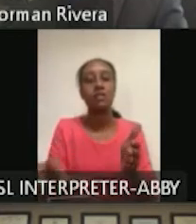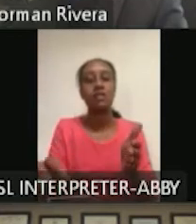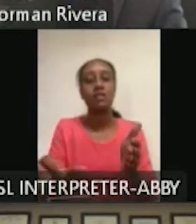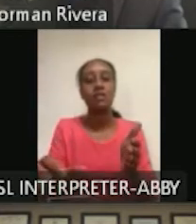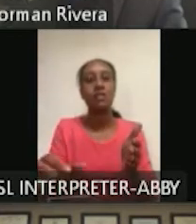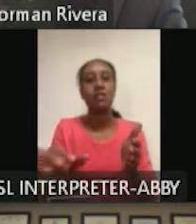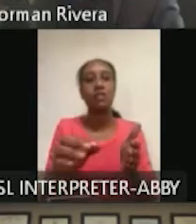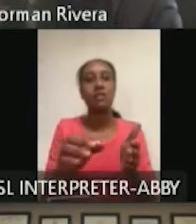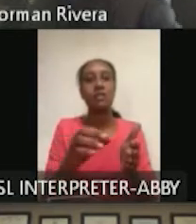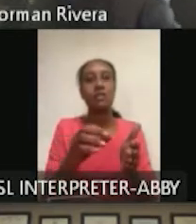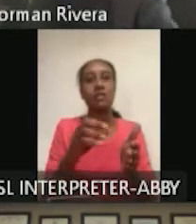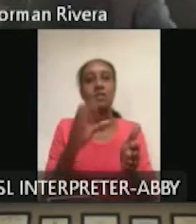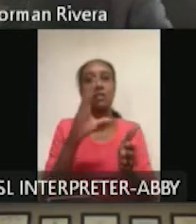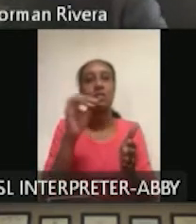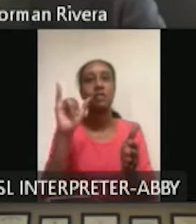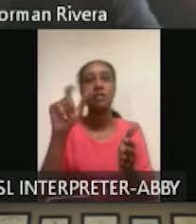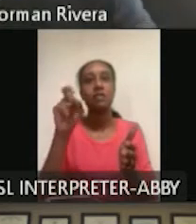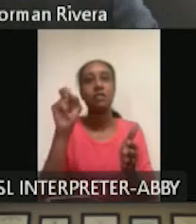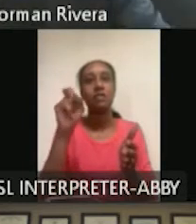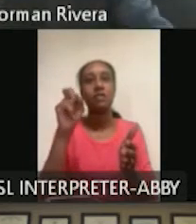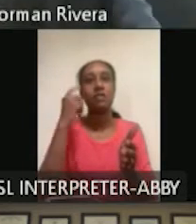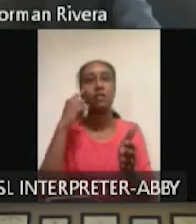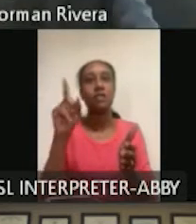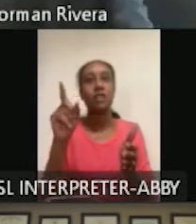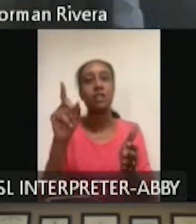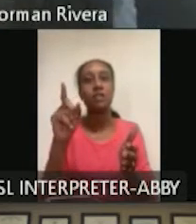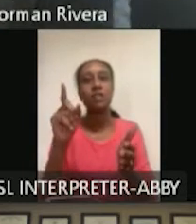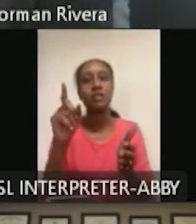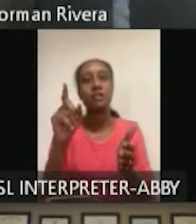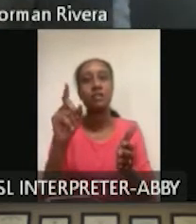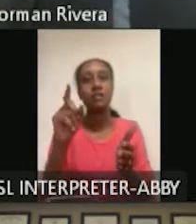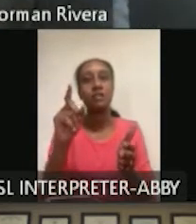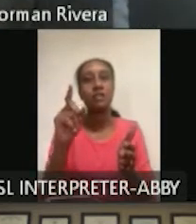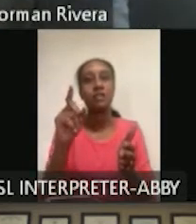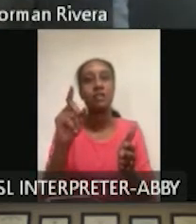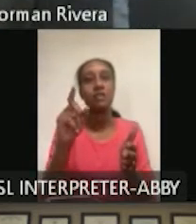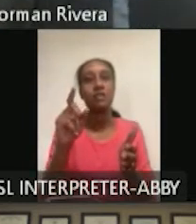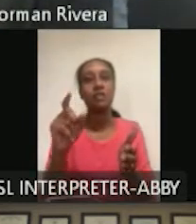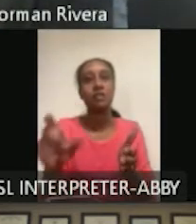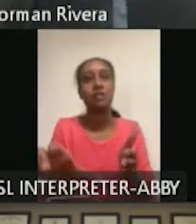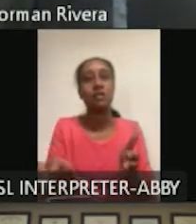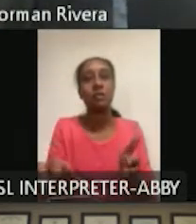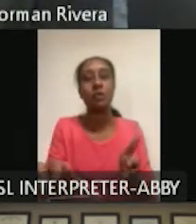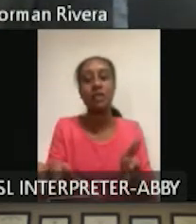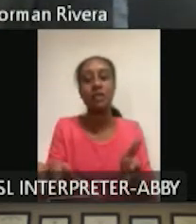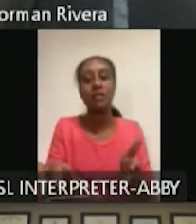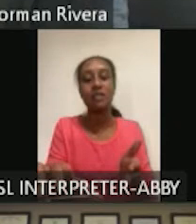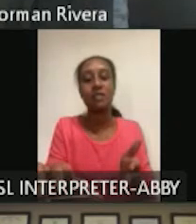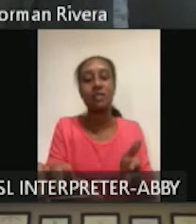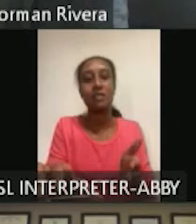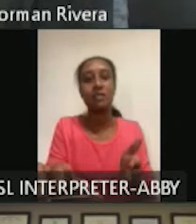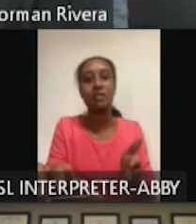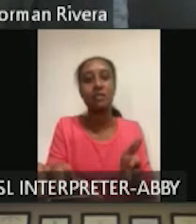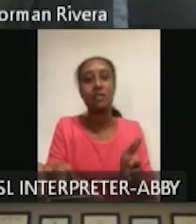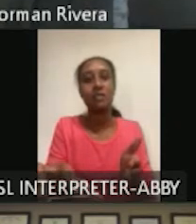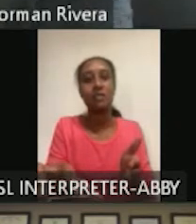Staff has also prepared the necessary amended findings in support of the reconsideration, which can be found in the staff report.